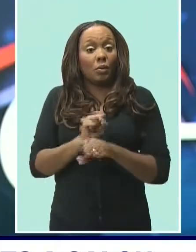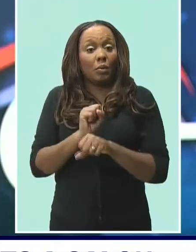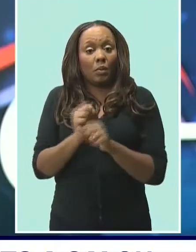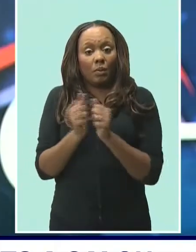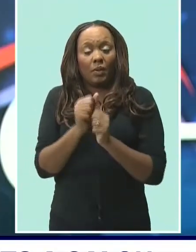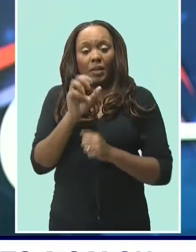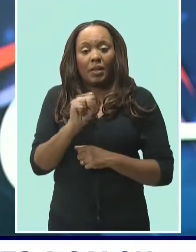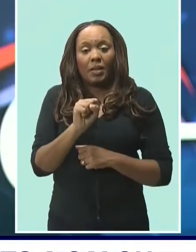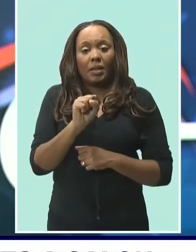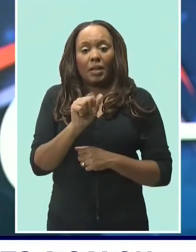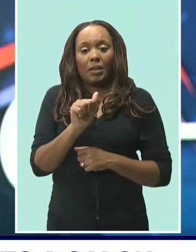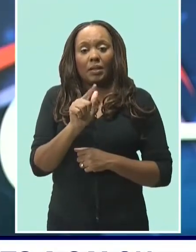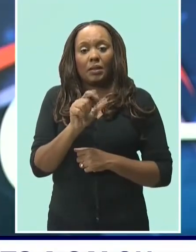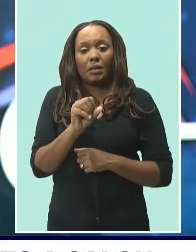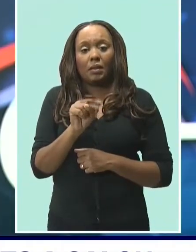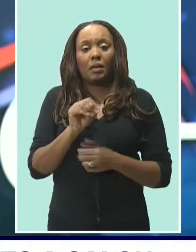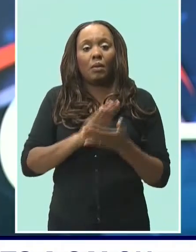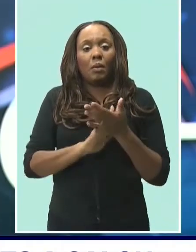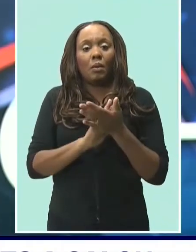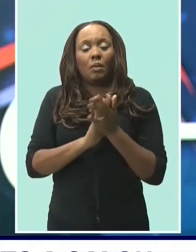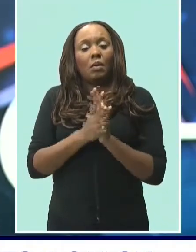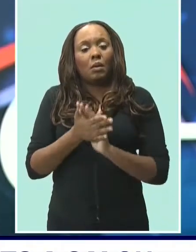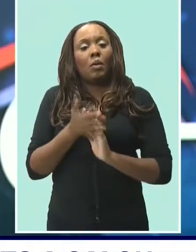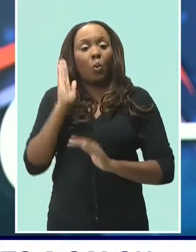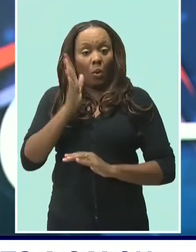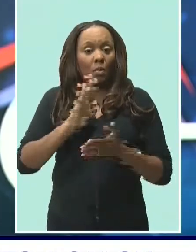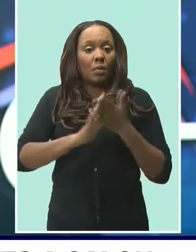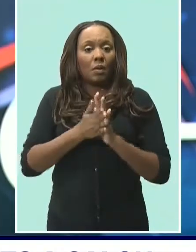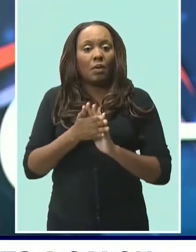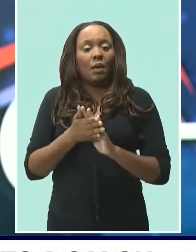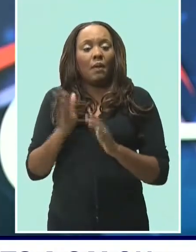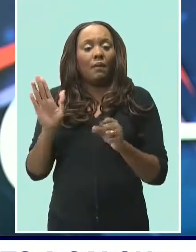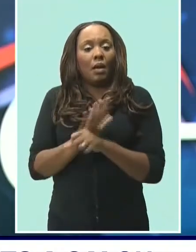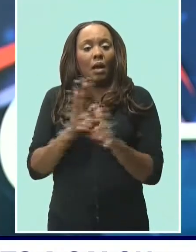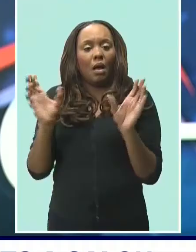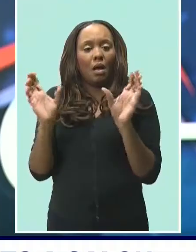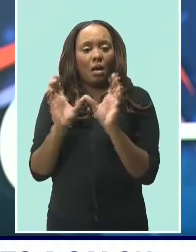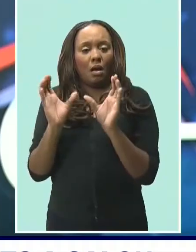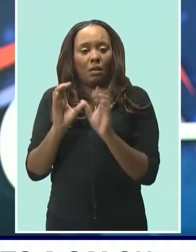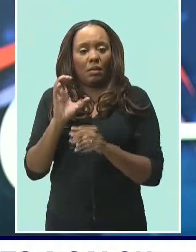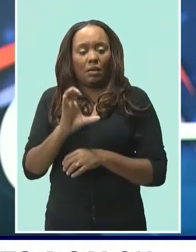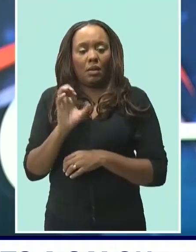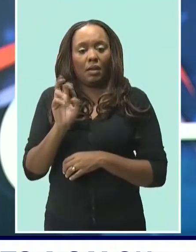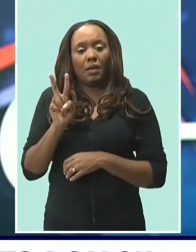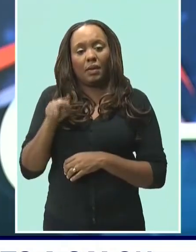fully certified in the Caribbean vocational qualification, cosmetology and barbering.